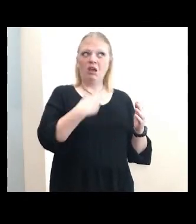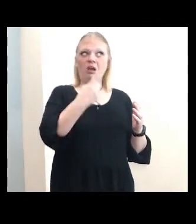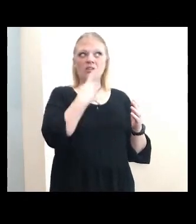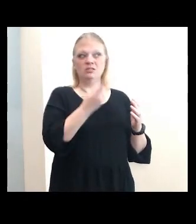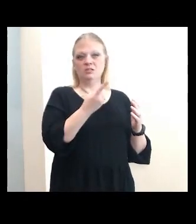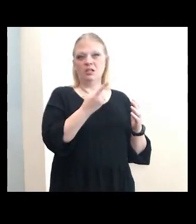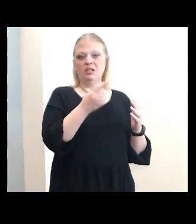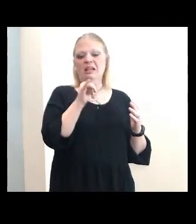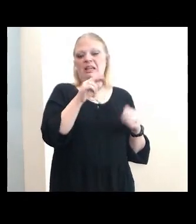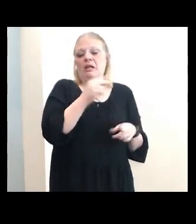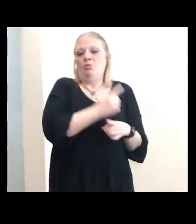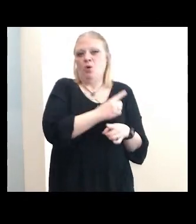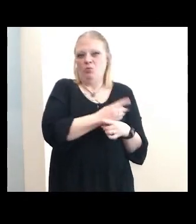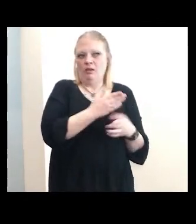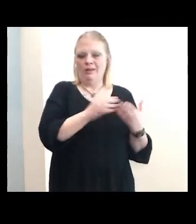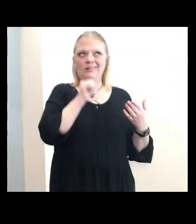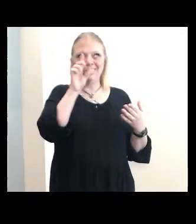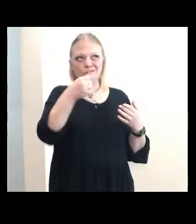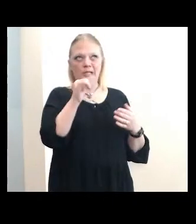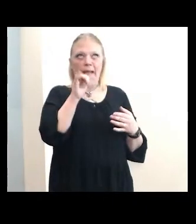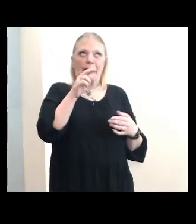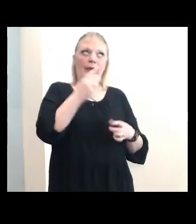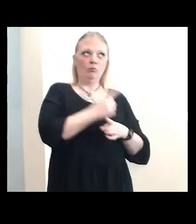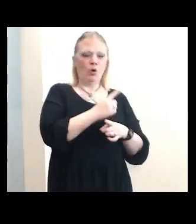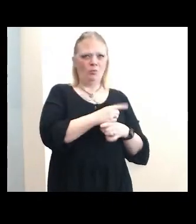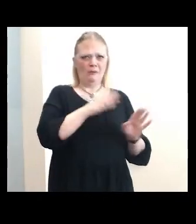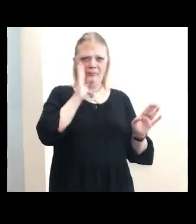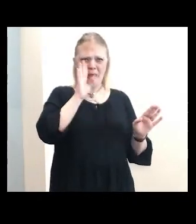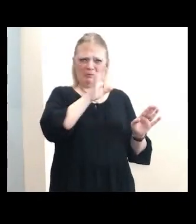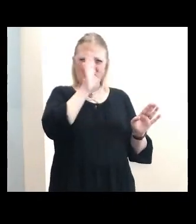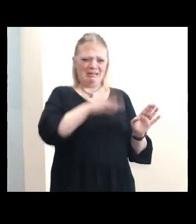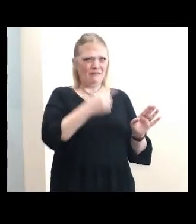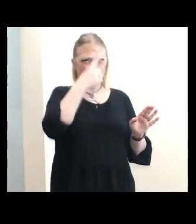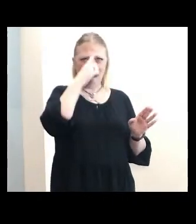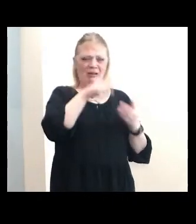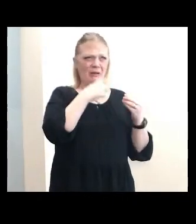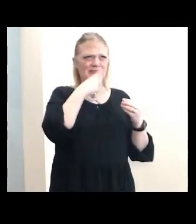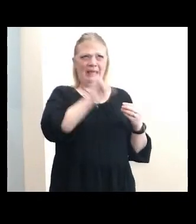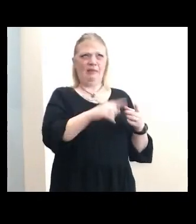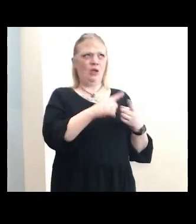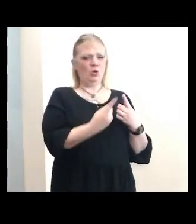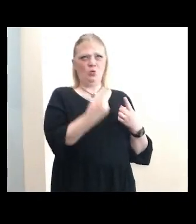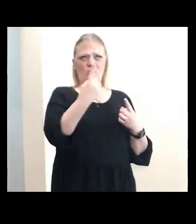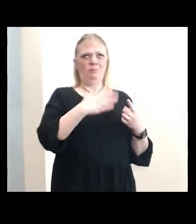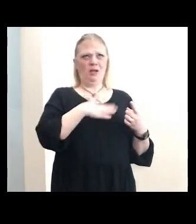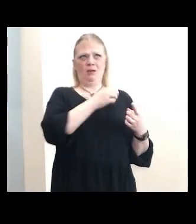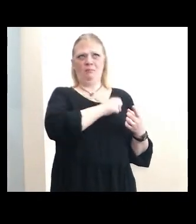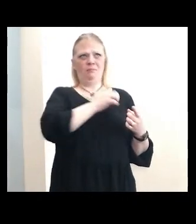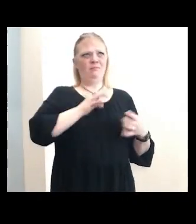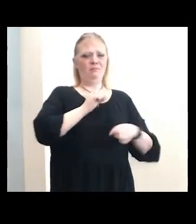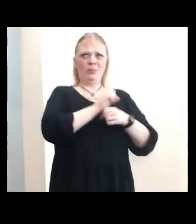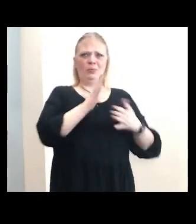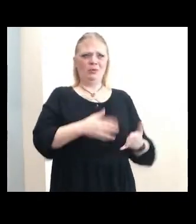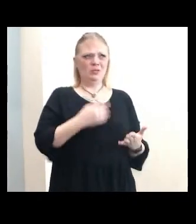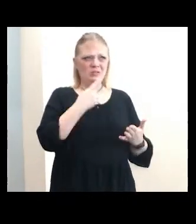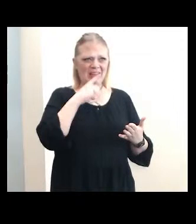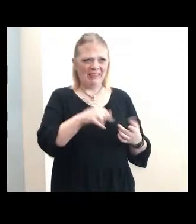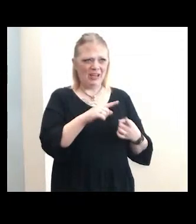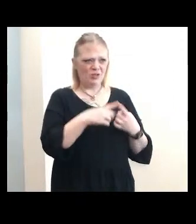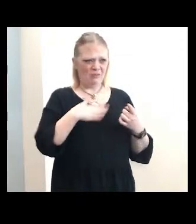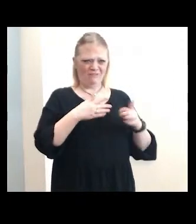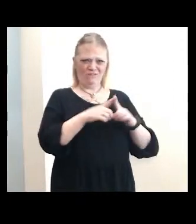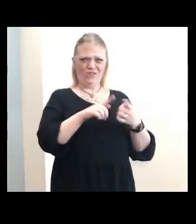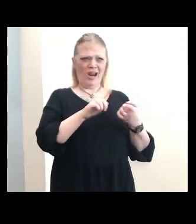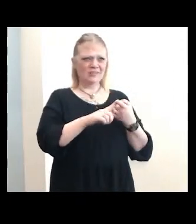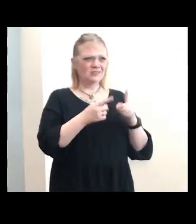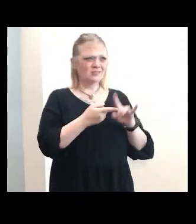just inappropriate. I mean, I'd never think about saying that to one of my employees. I don't even think about saying that to some of my